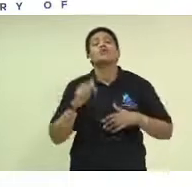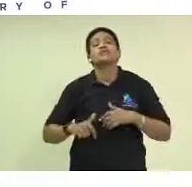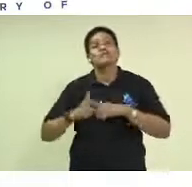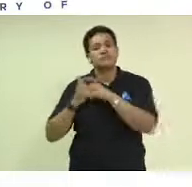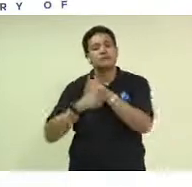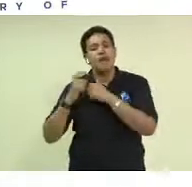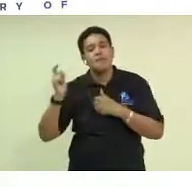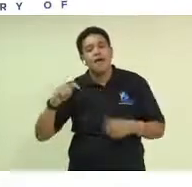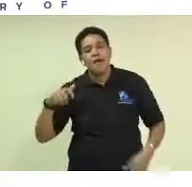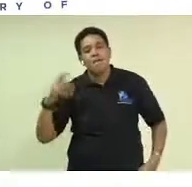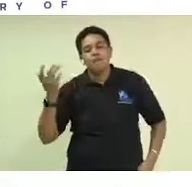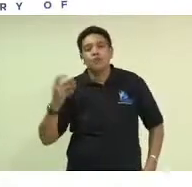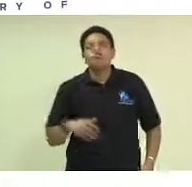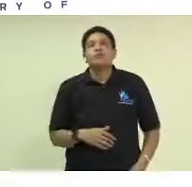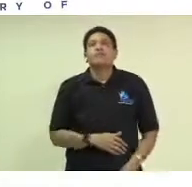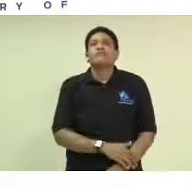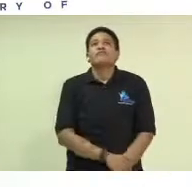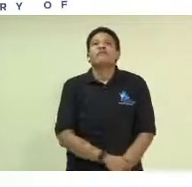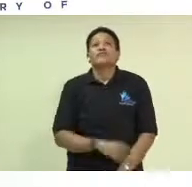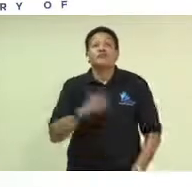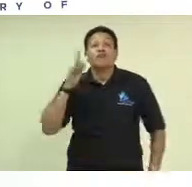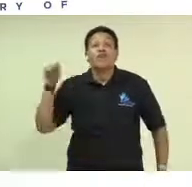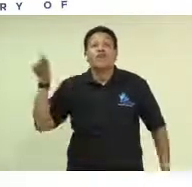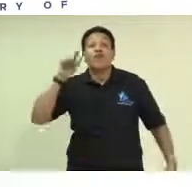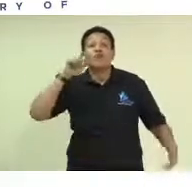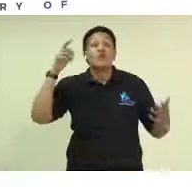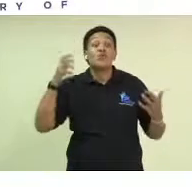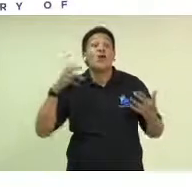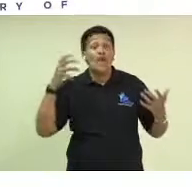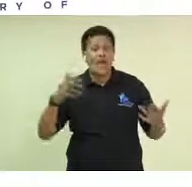period. For those who are waiting,